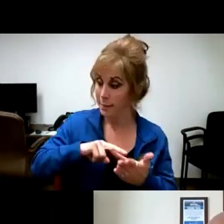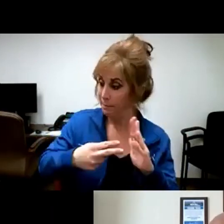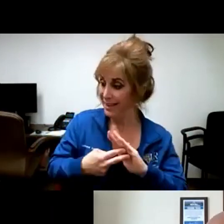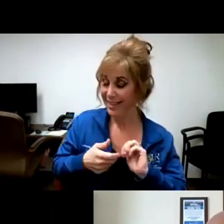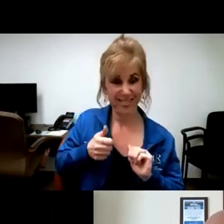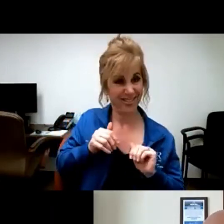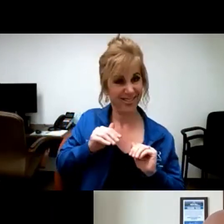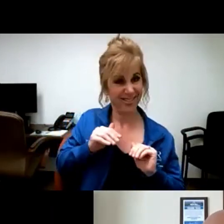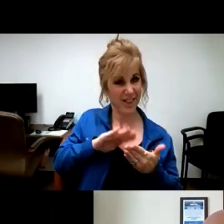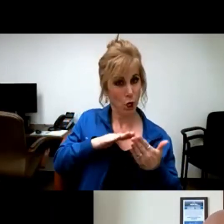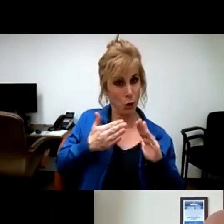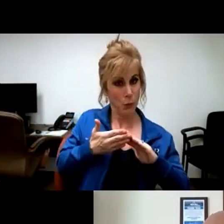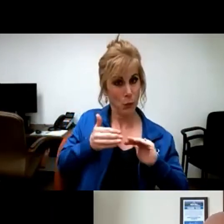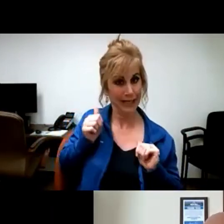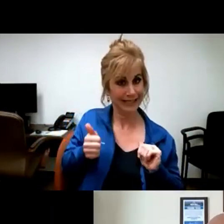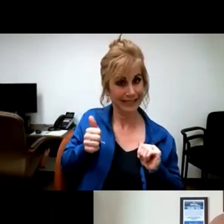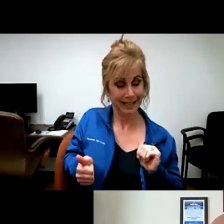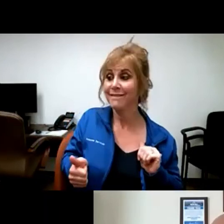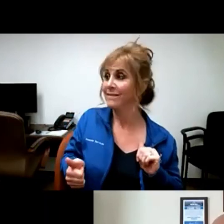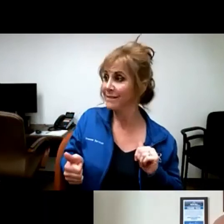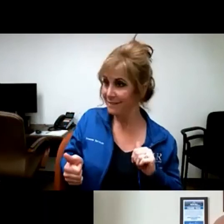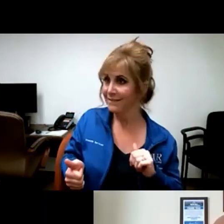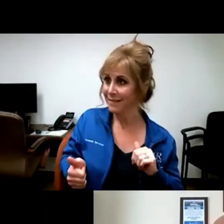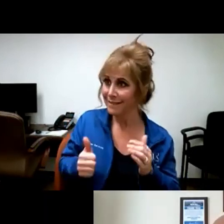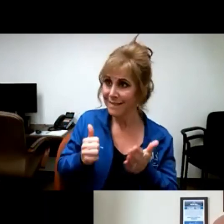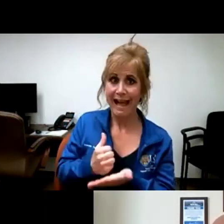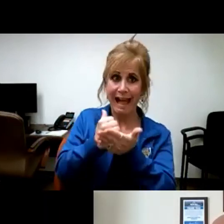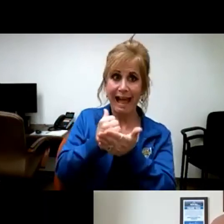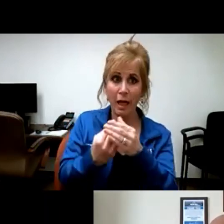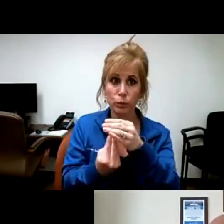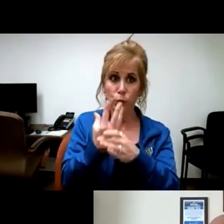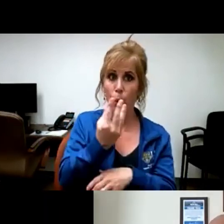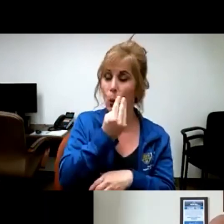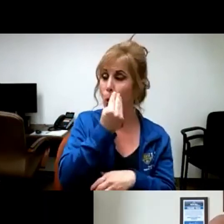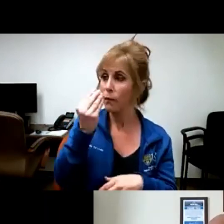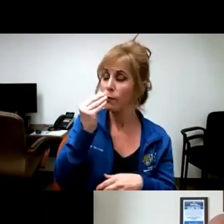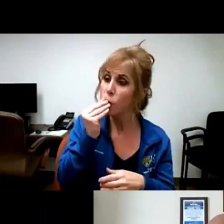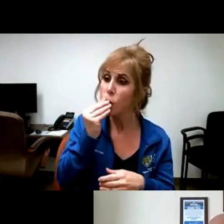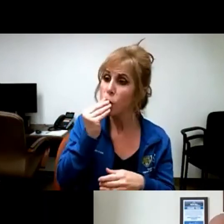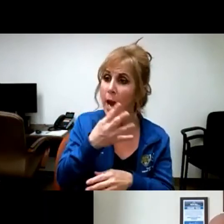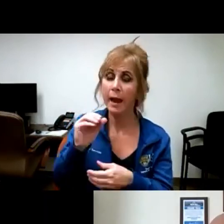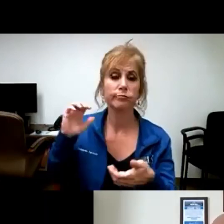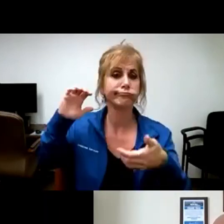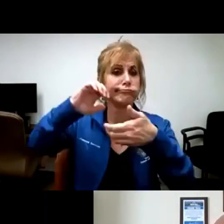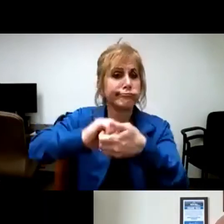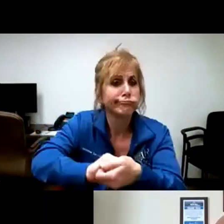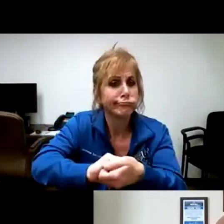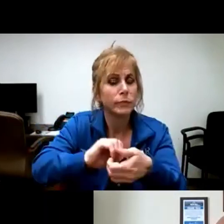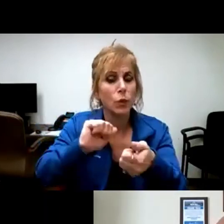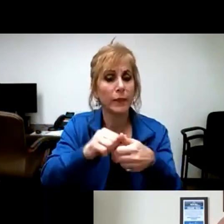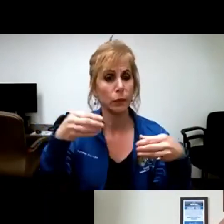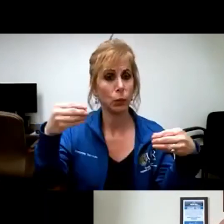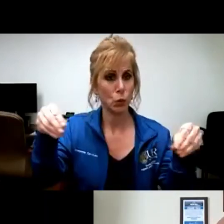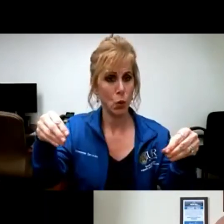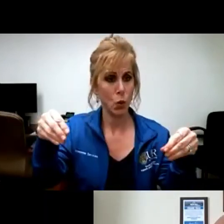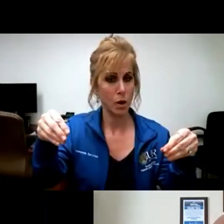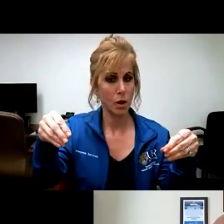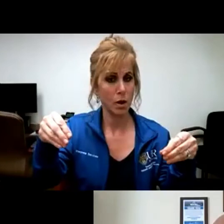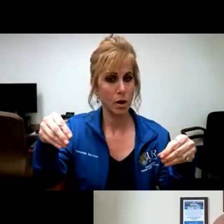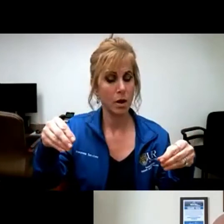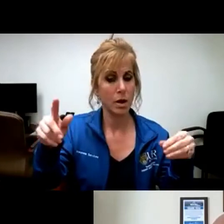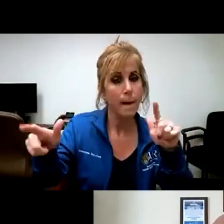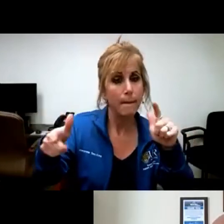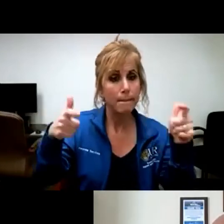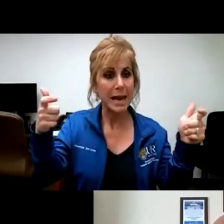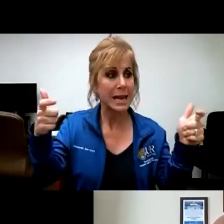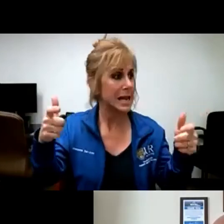that serve them best. We've seen that many of the chains that we've had for years and years are moving further and further away from